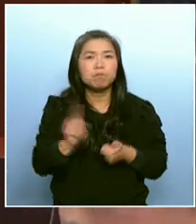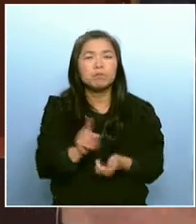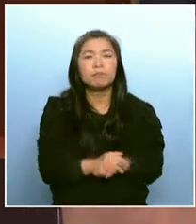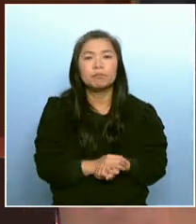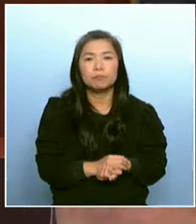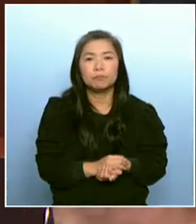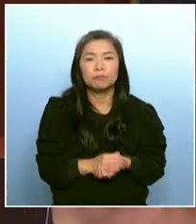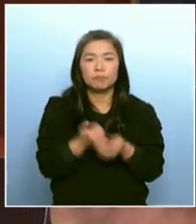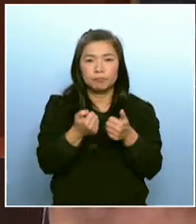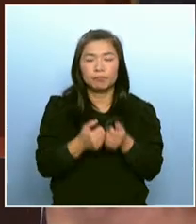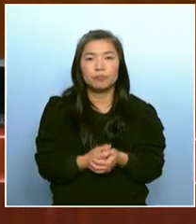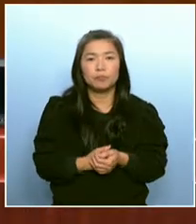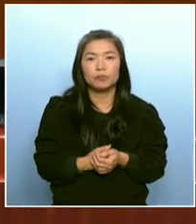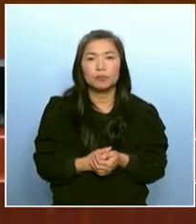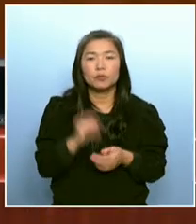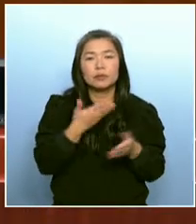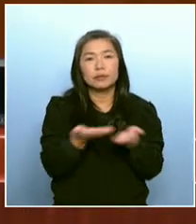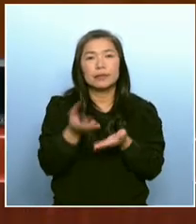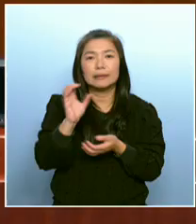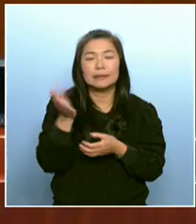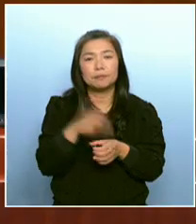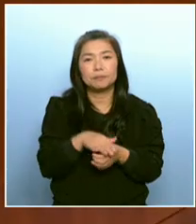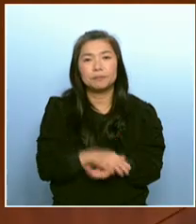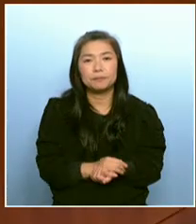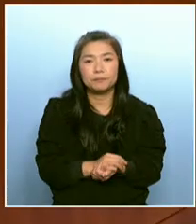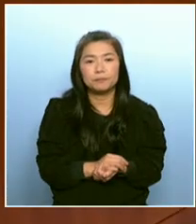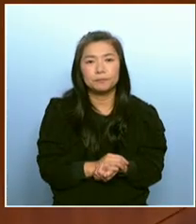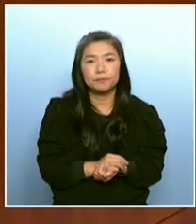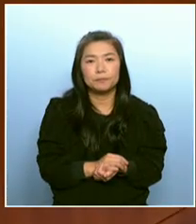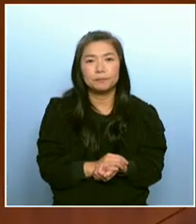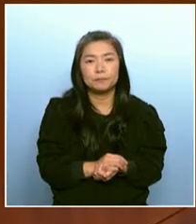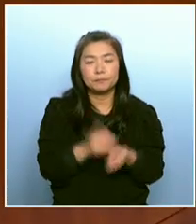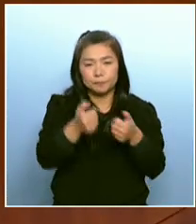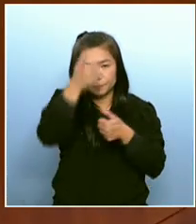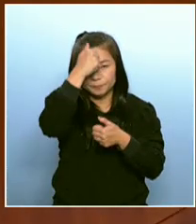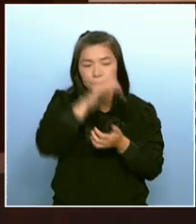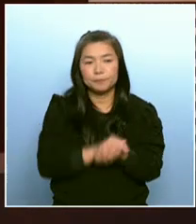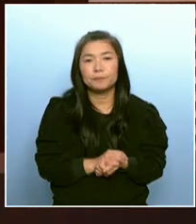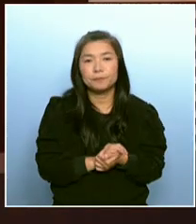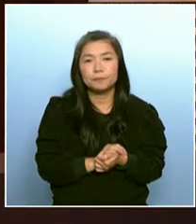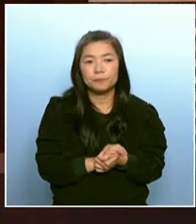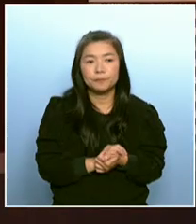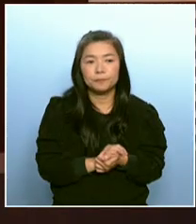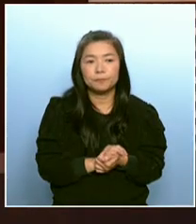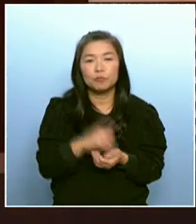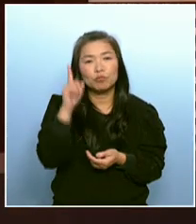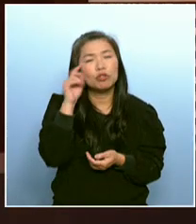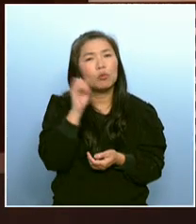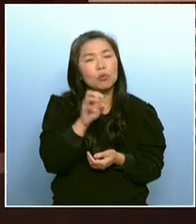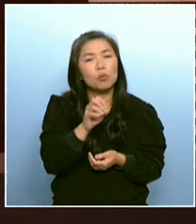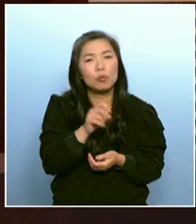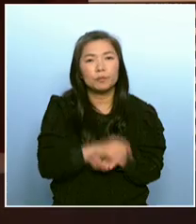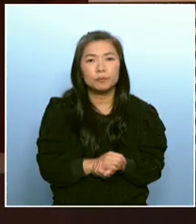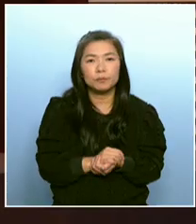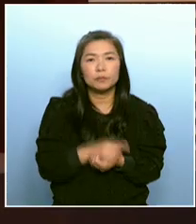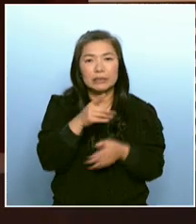the effectiveness of the prerequisites. Chair, I defer to Ms. Chen. Yes, Ms.